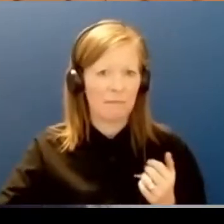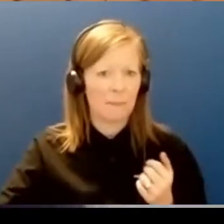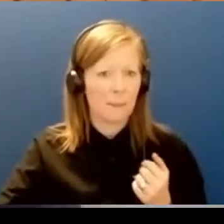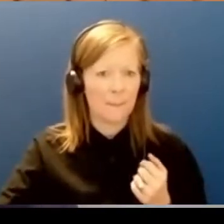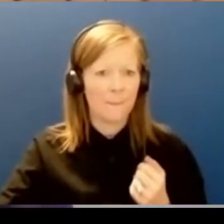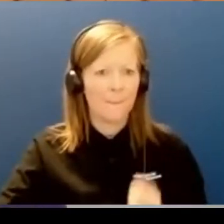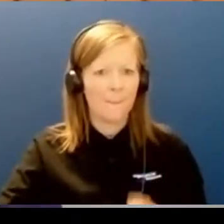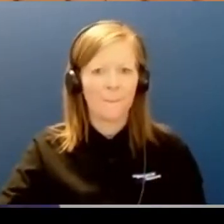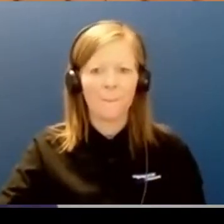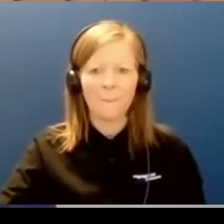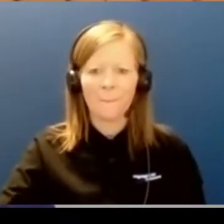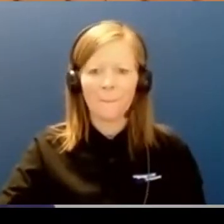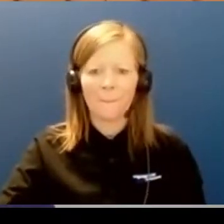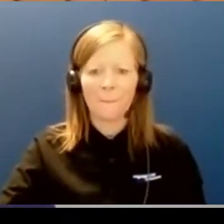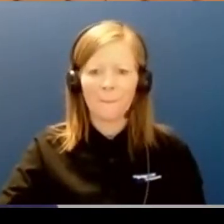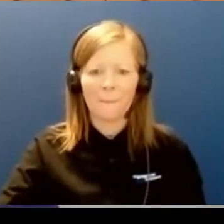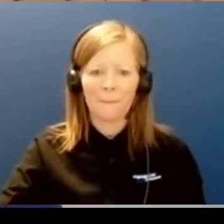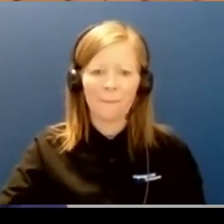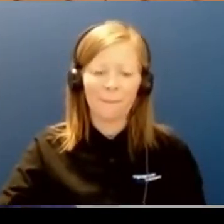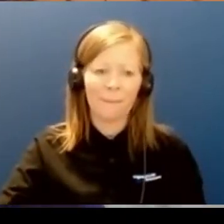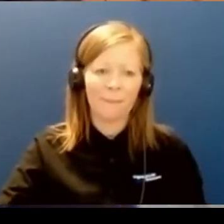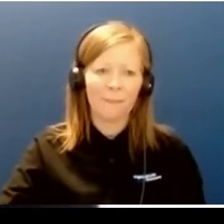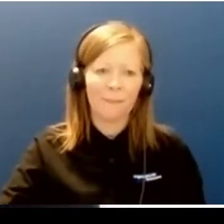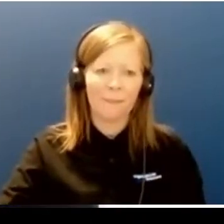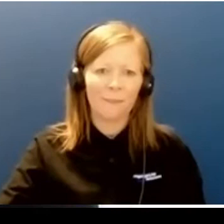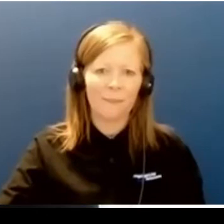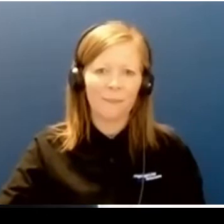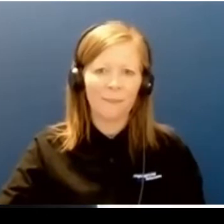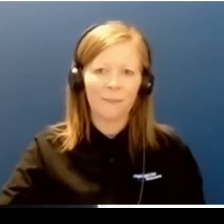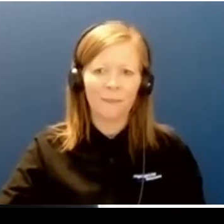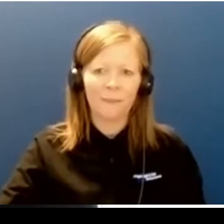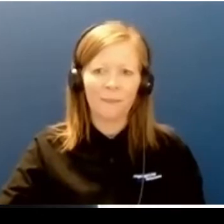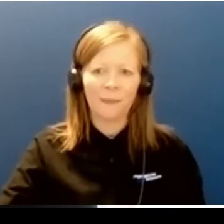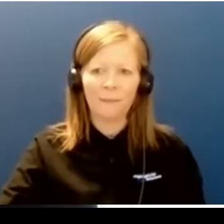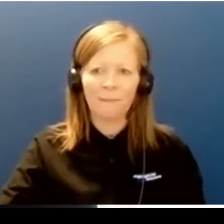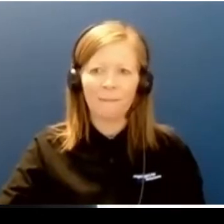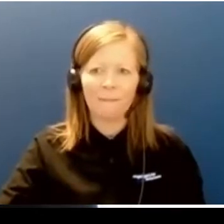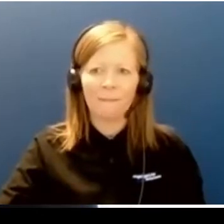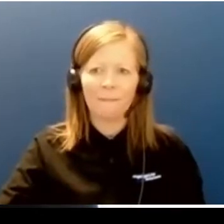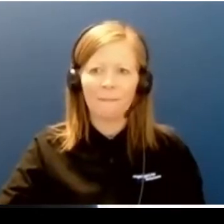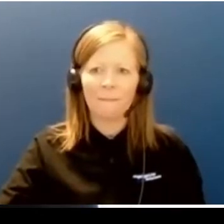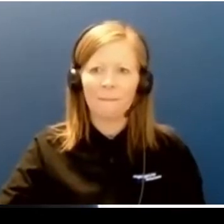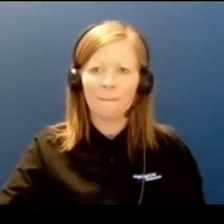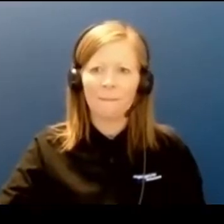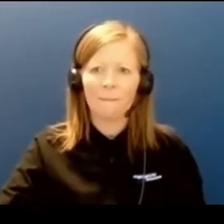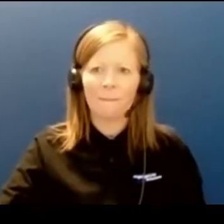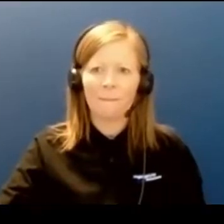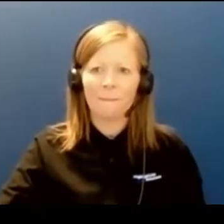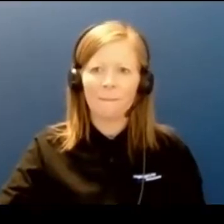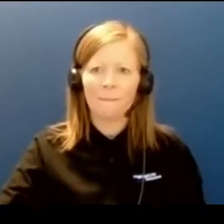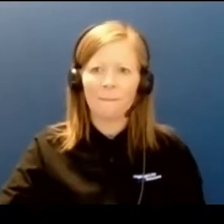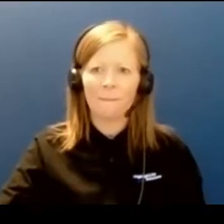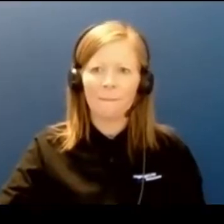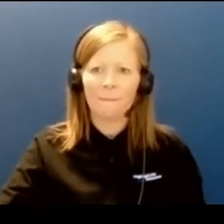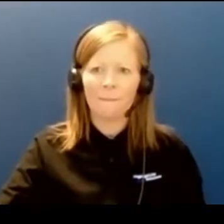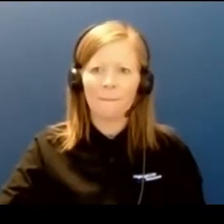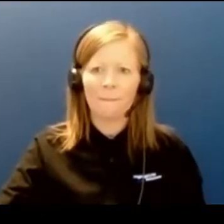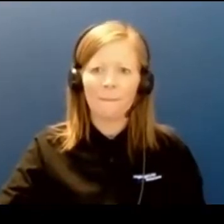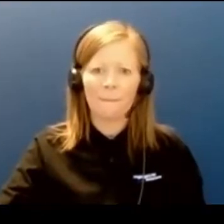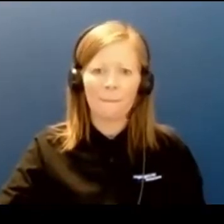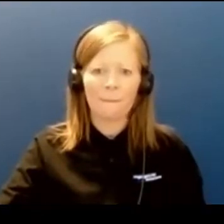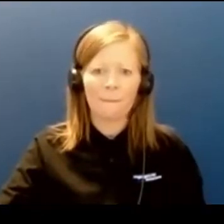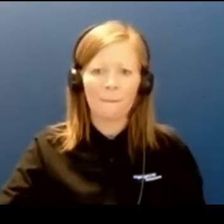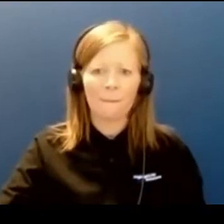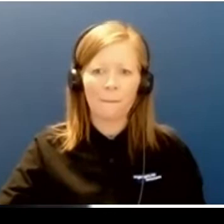No, it doesn't look like we can. Can you go back to the Zoom window where you can see all of us, and then make sure along the bottom